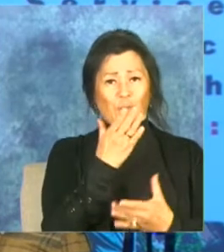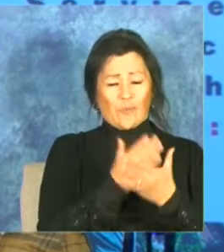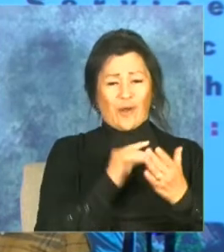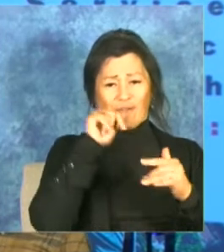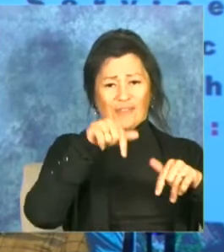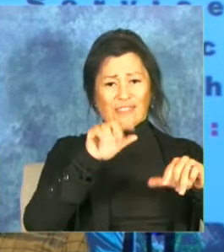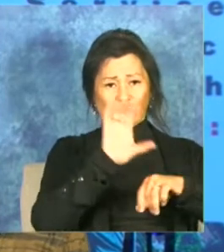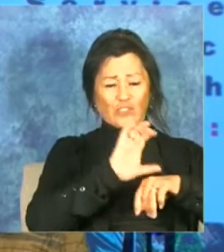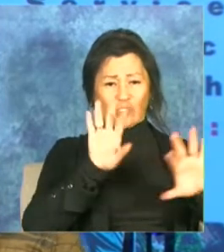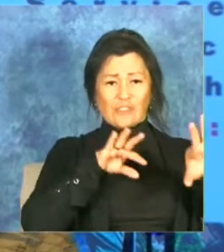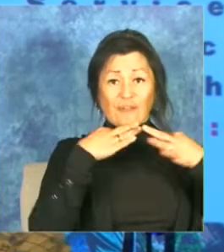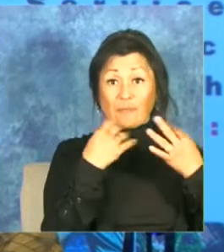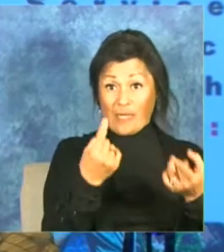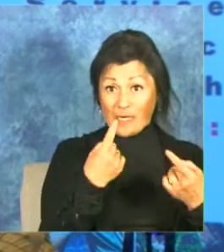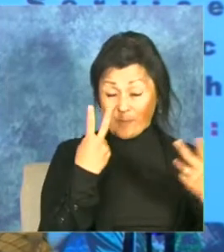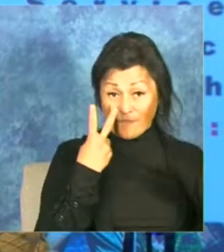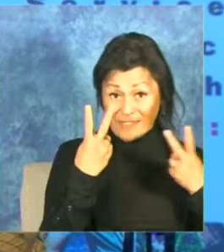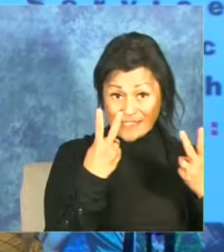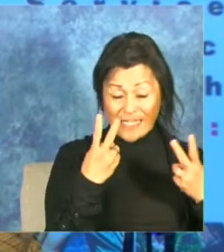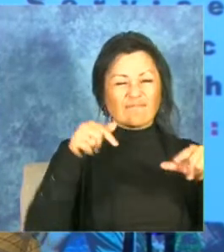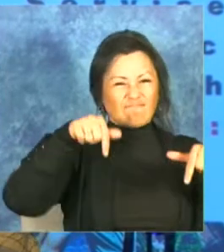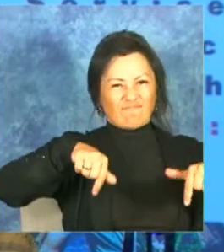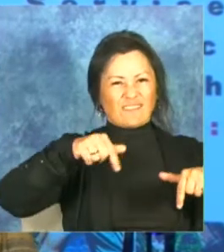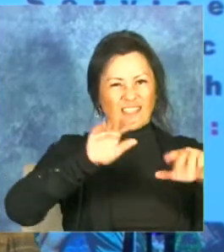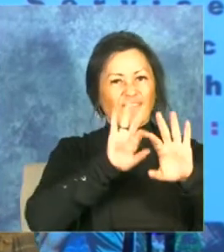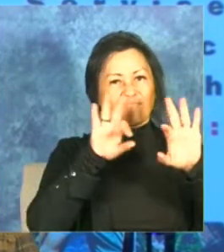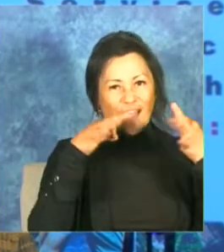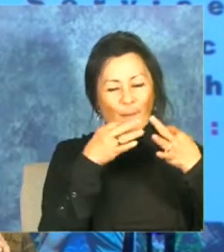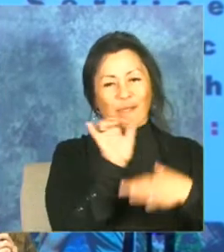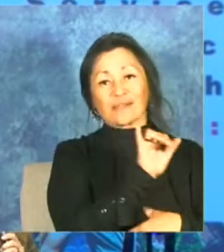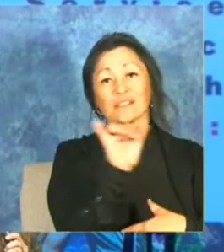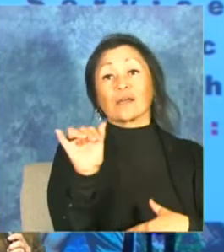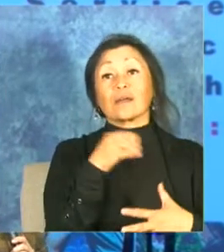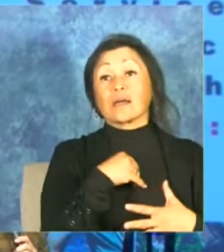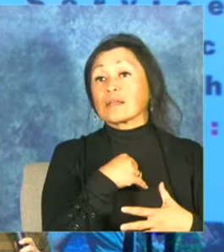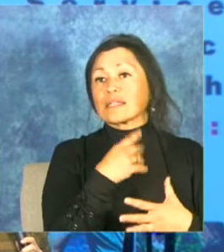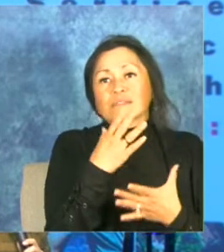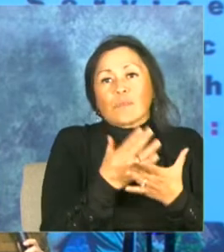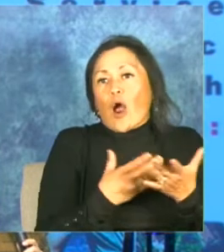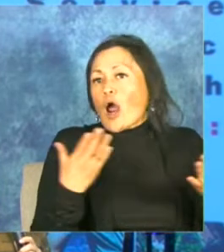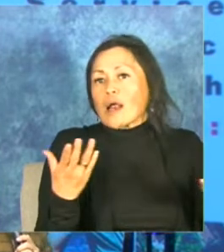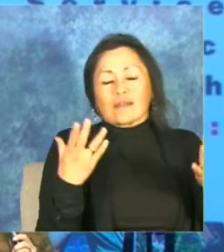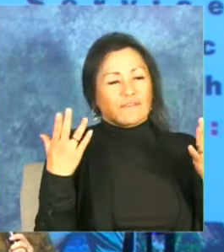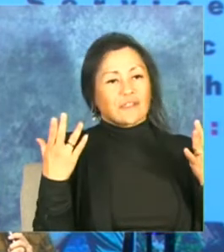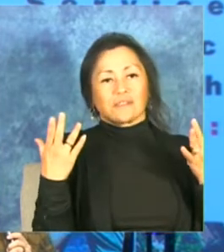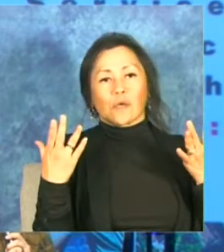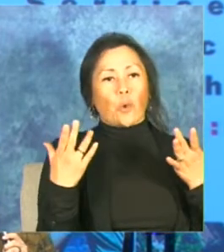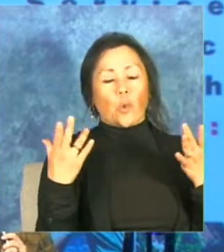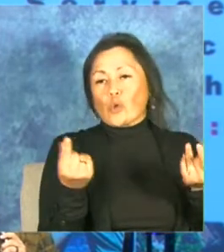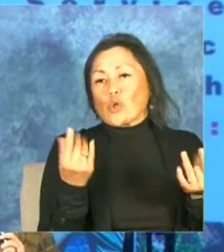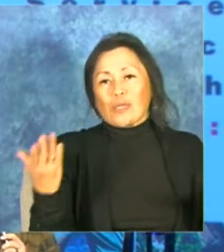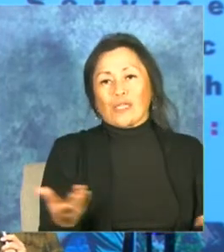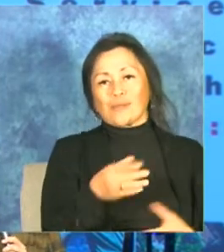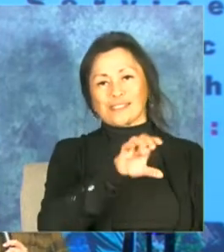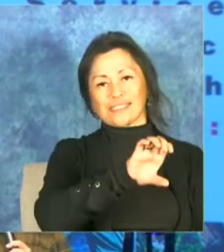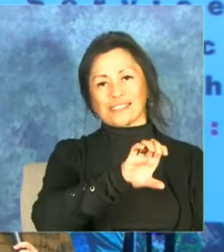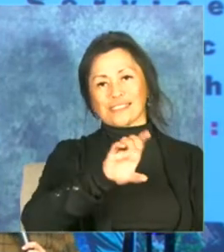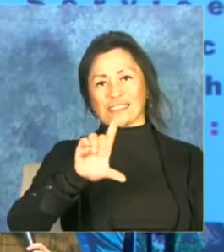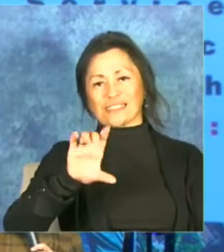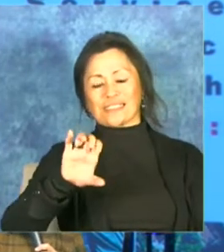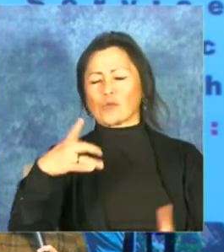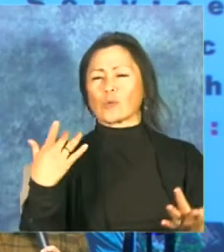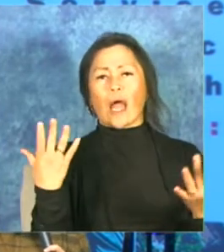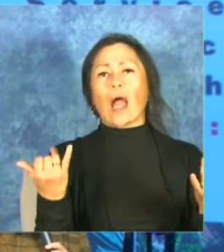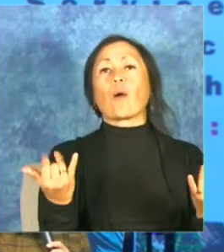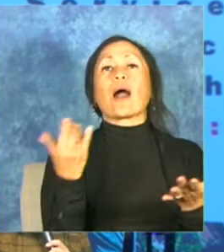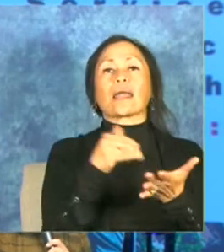church family. Anytime they're here, they call this family. And so let me tell you, that's just what it is to be a part of what we're doing here at CLC. So can we stretch out a